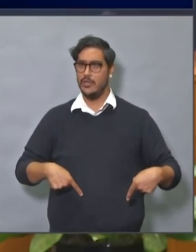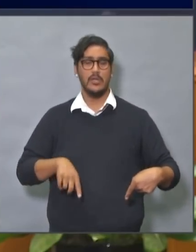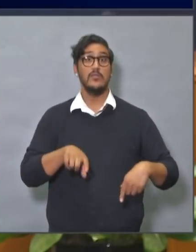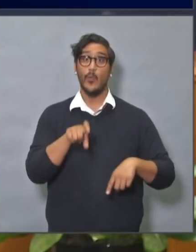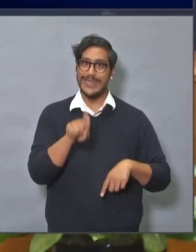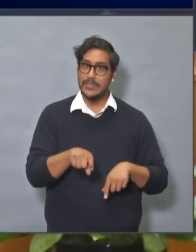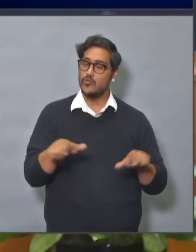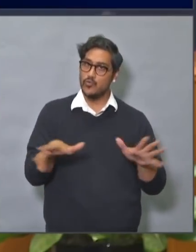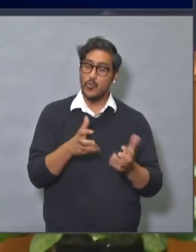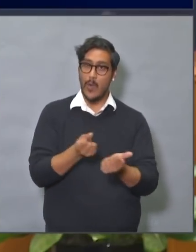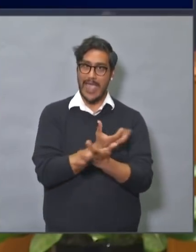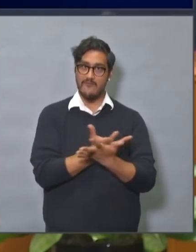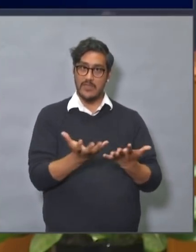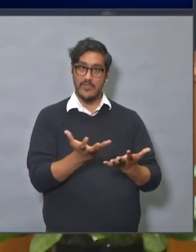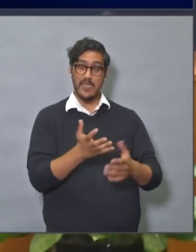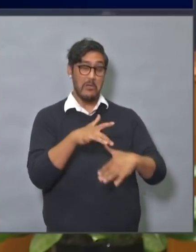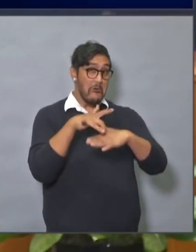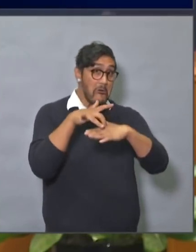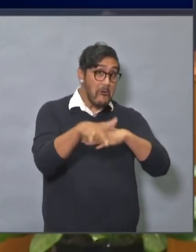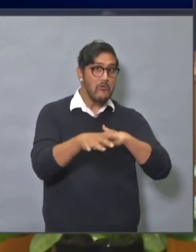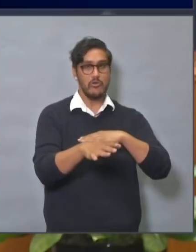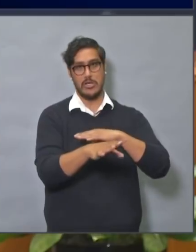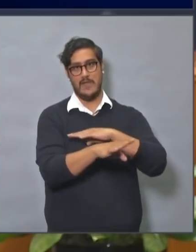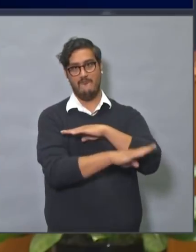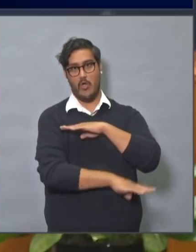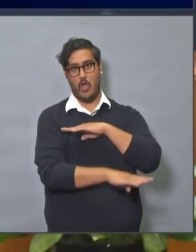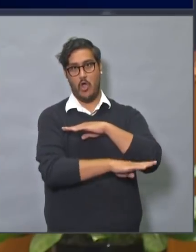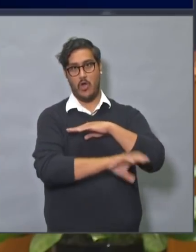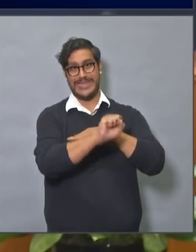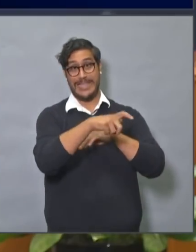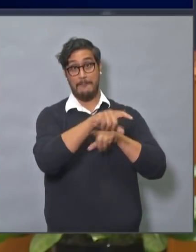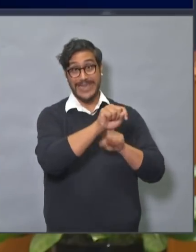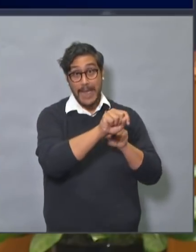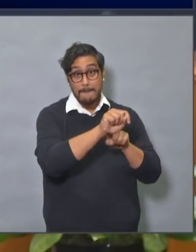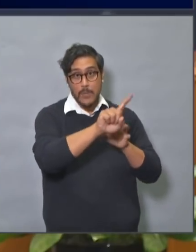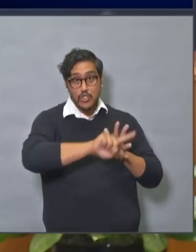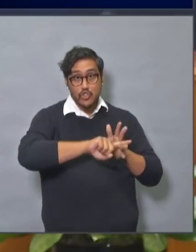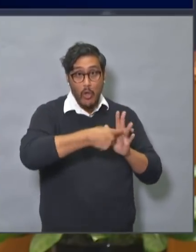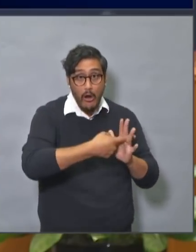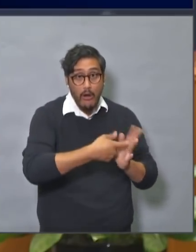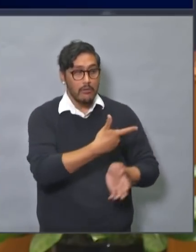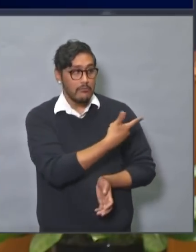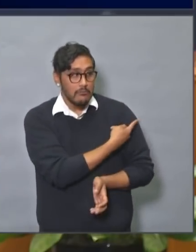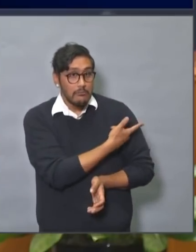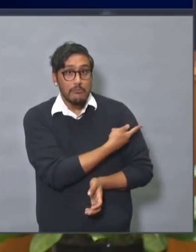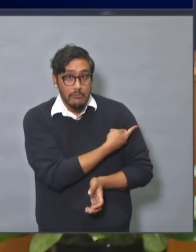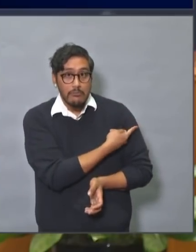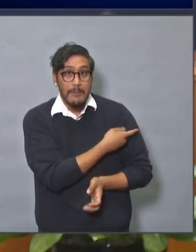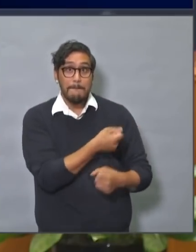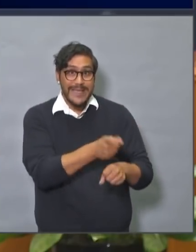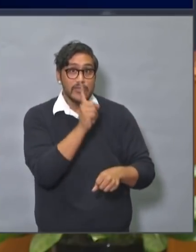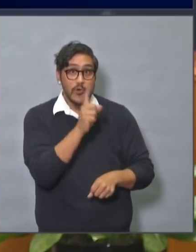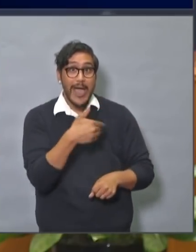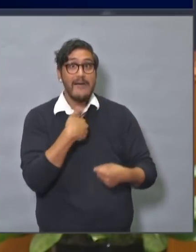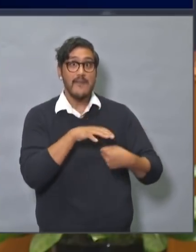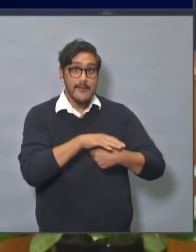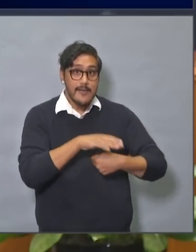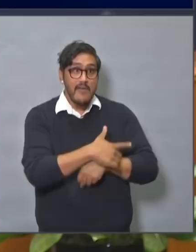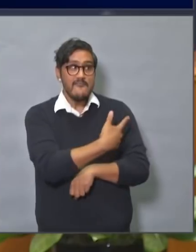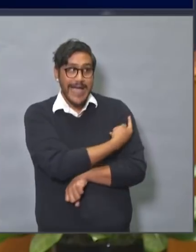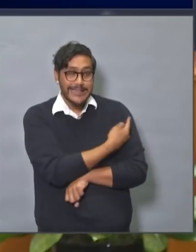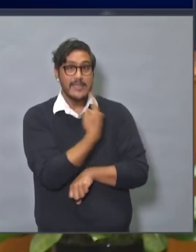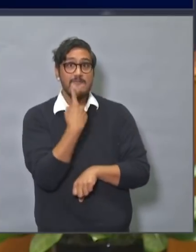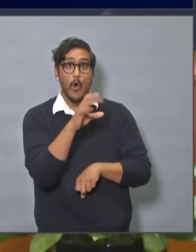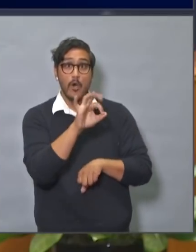take early in the fall, and that means starting in September, to make sure that there's both good availability of the vaccine here in LA County,